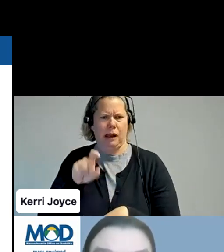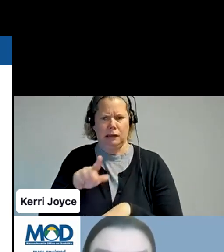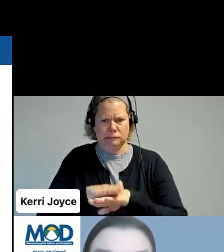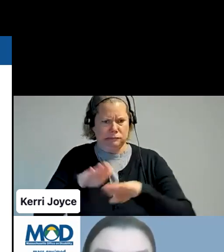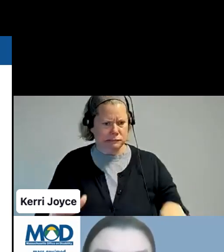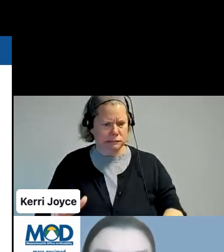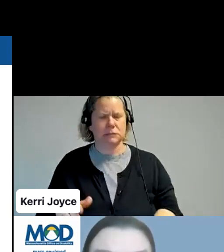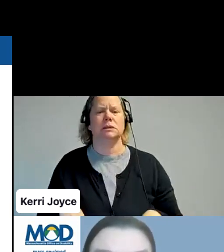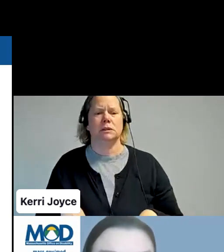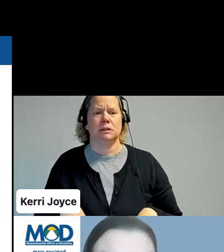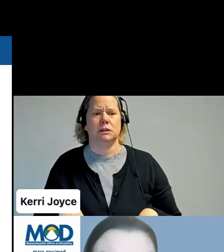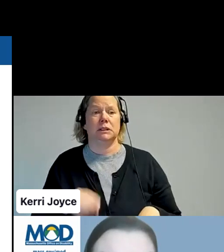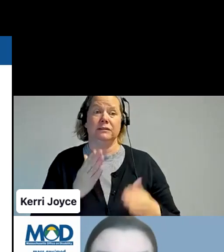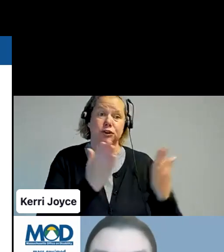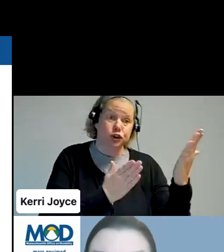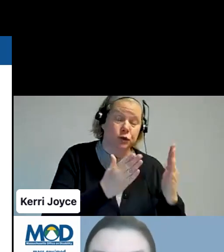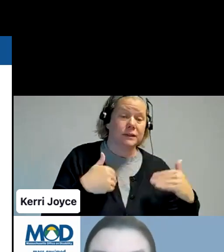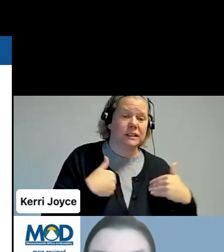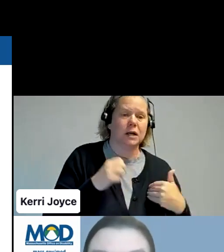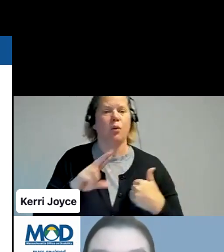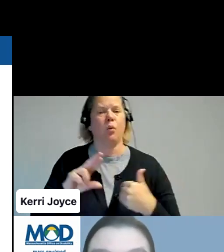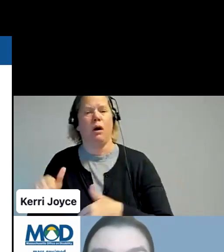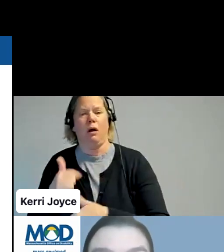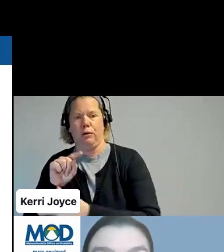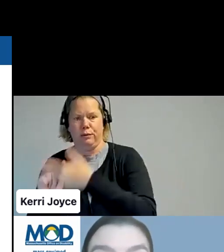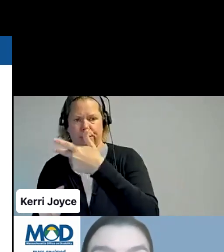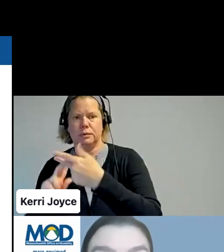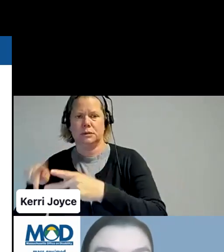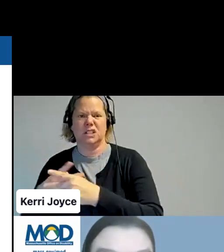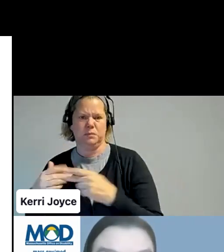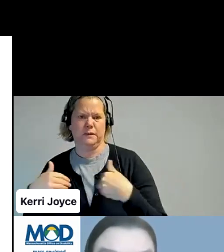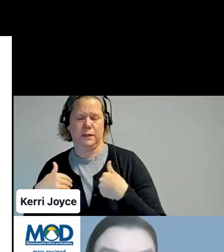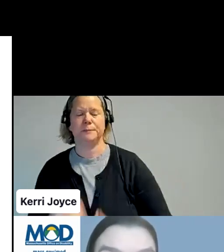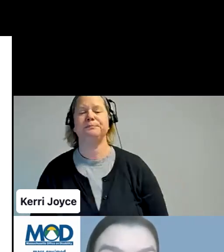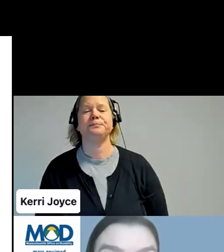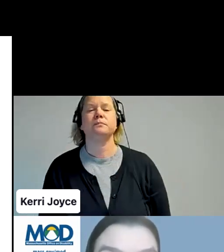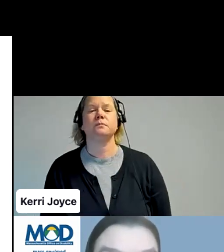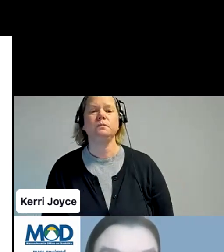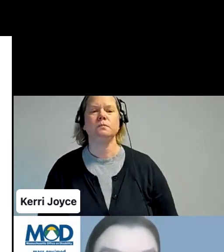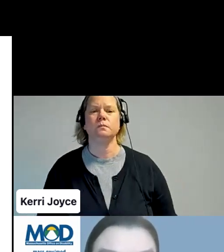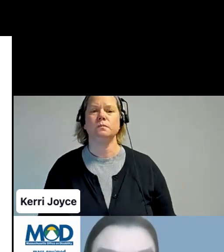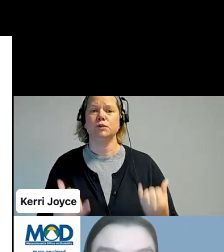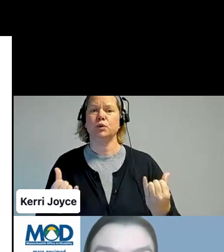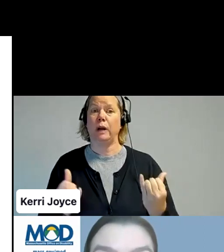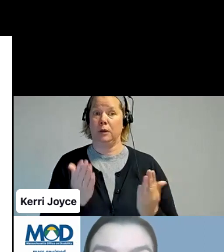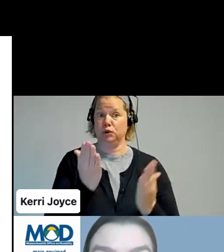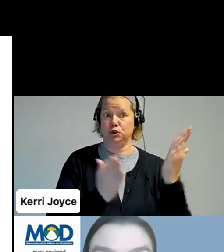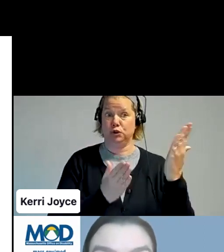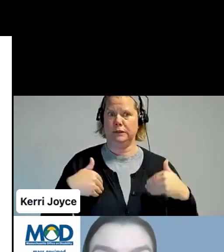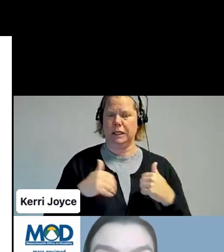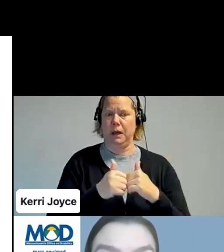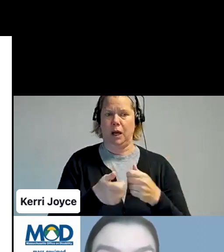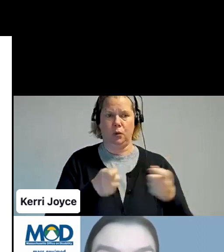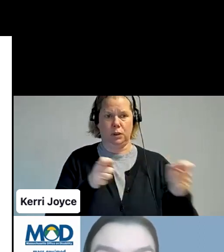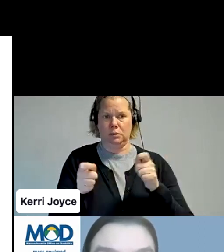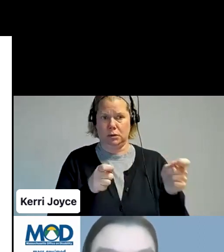on the definitions, particularly of what a service animal is, we'll move on to the practicalities of how to deal with a service animal.